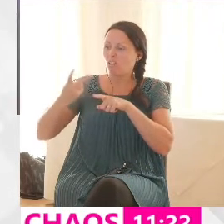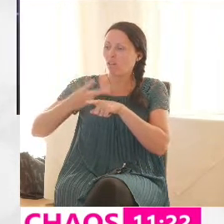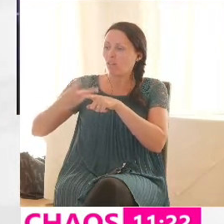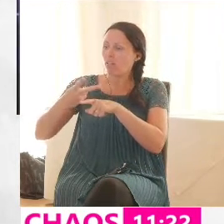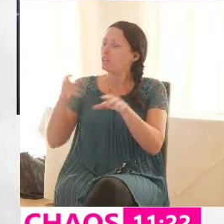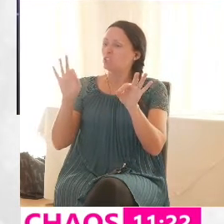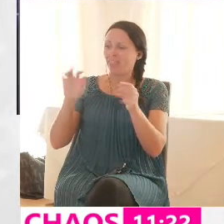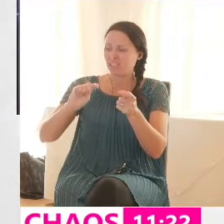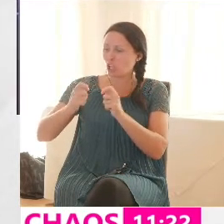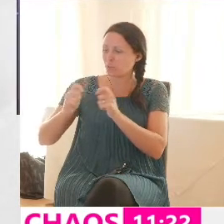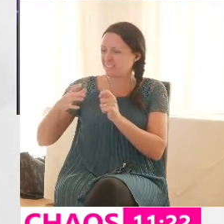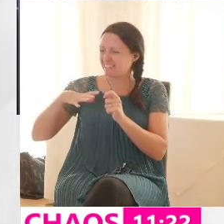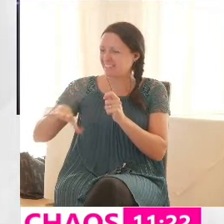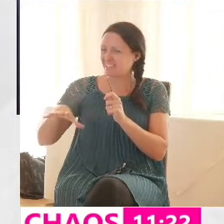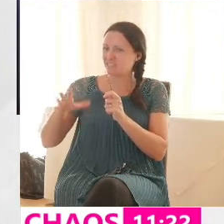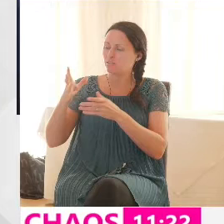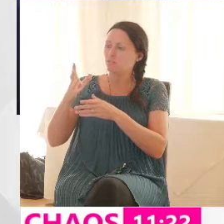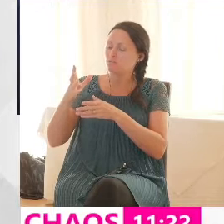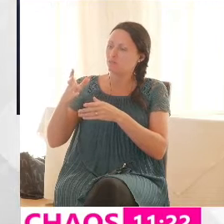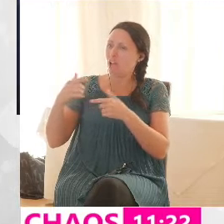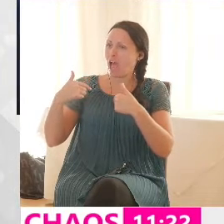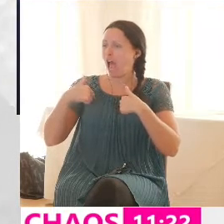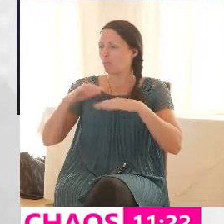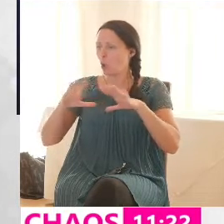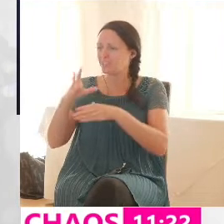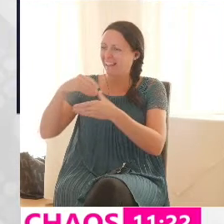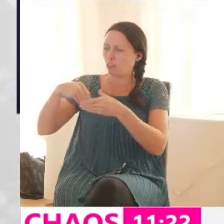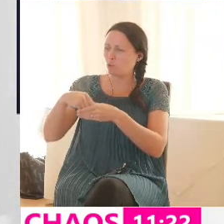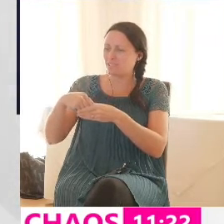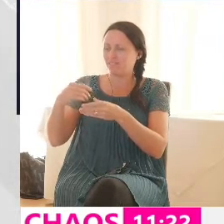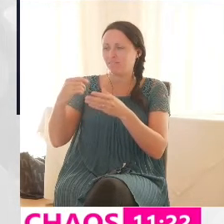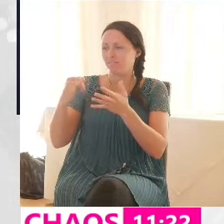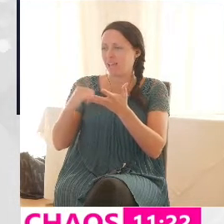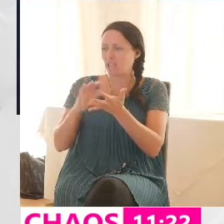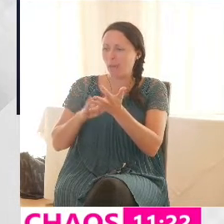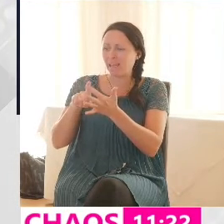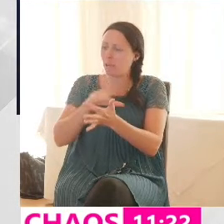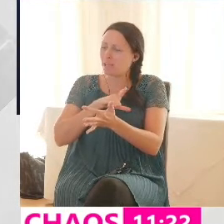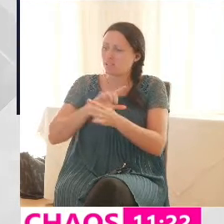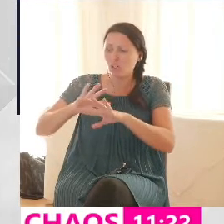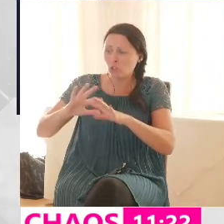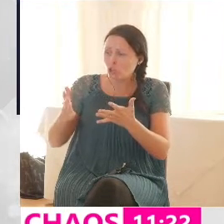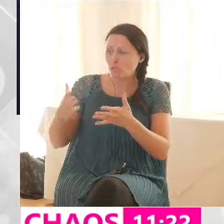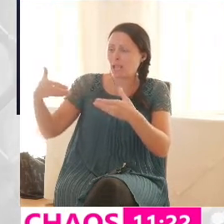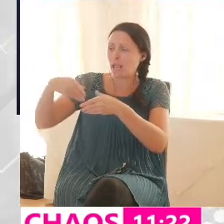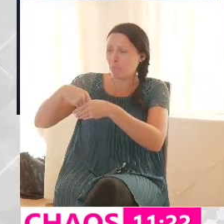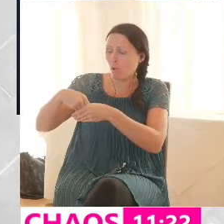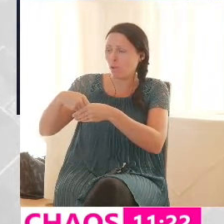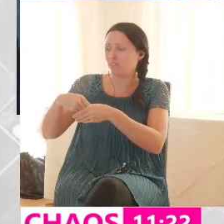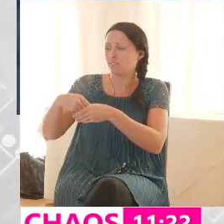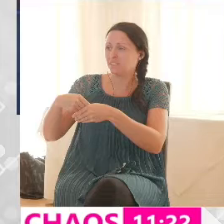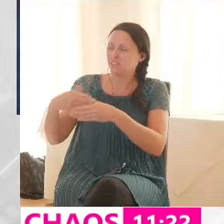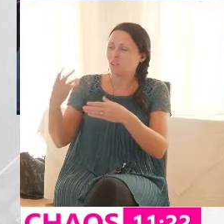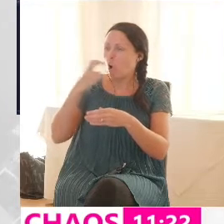I'm not an inclusive SME, I'm not employing older people. When I'm not employing older people, it leads to what? It leads to the